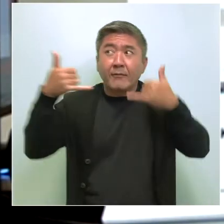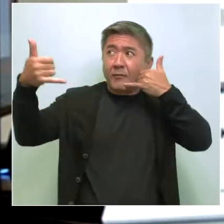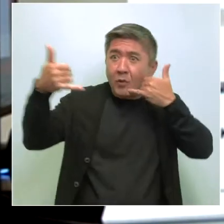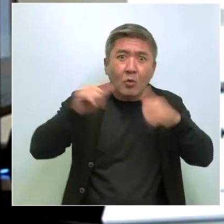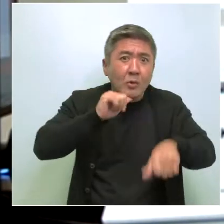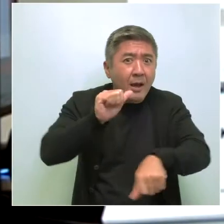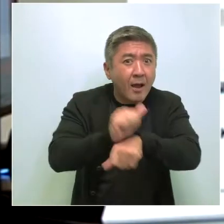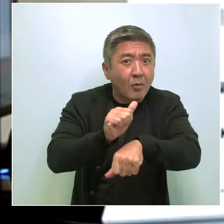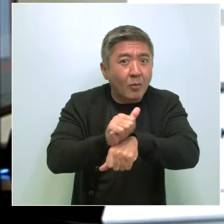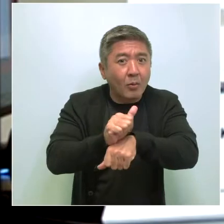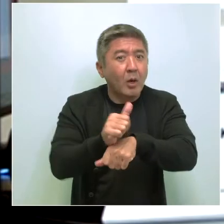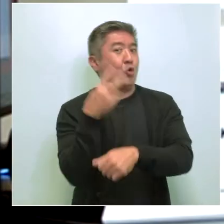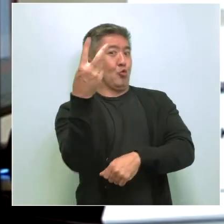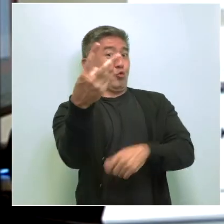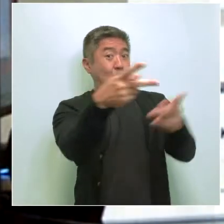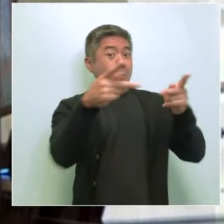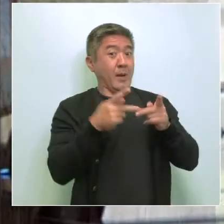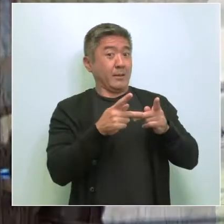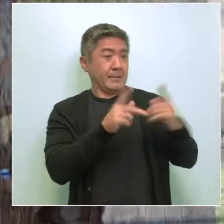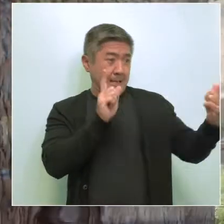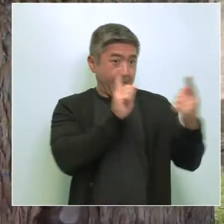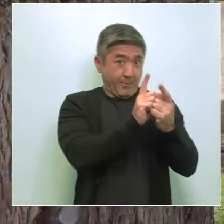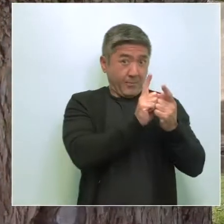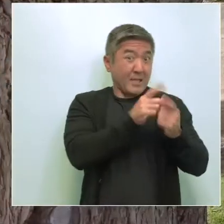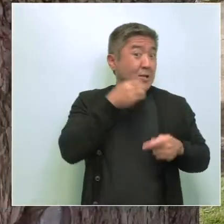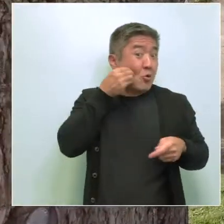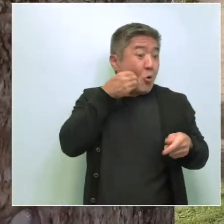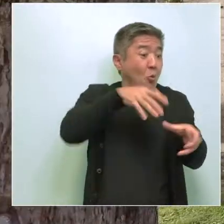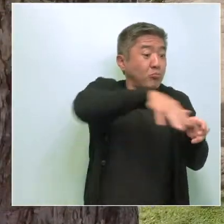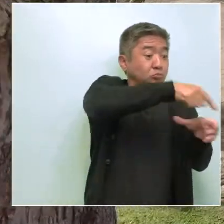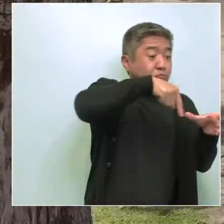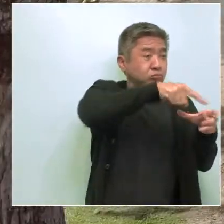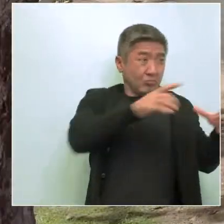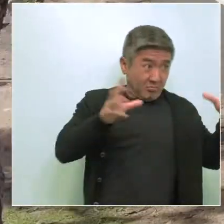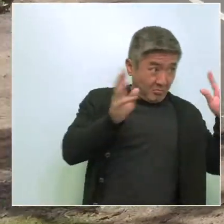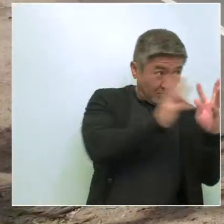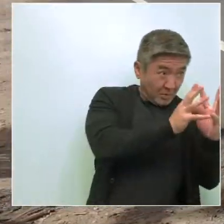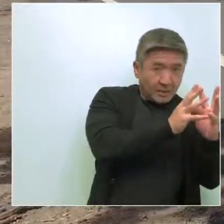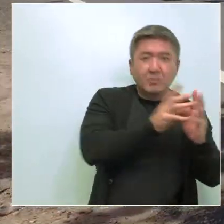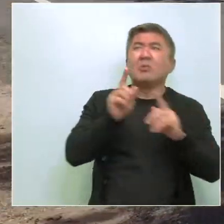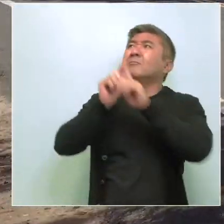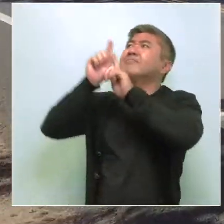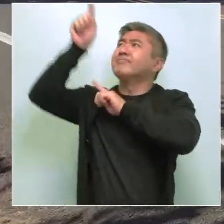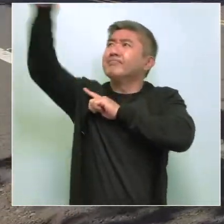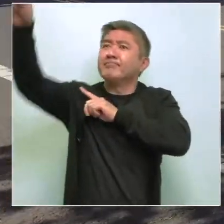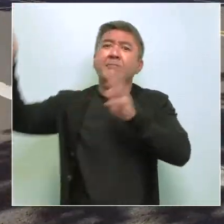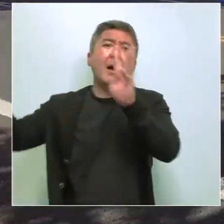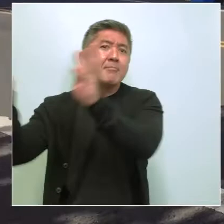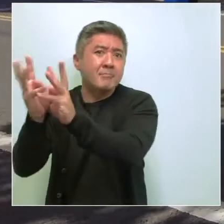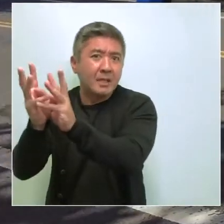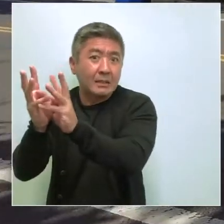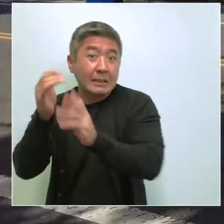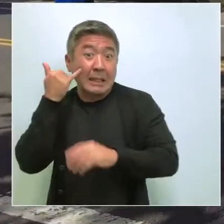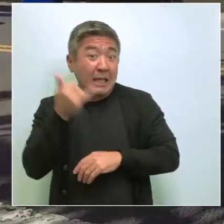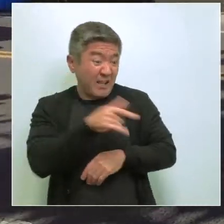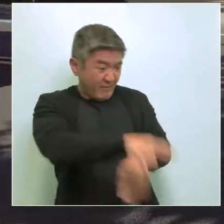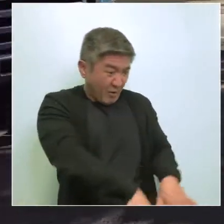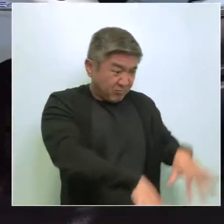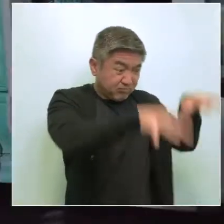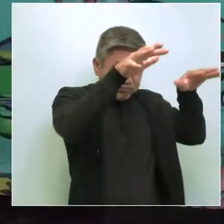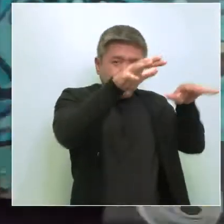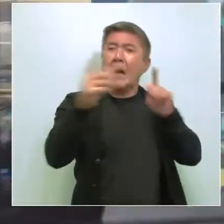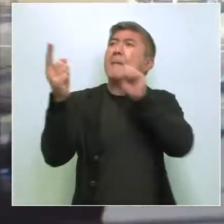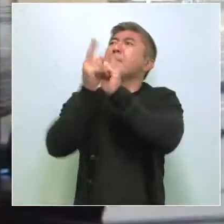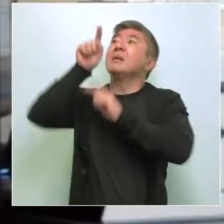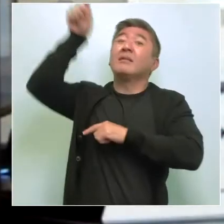service is lost. Choose 2 places to meet, one near your home in case of a sudden emergency and one outside of your neighborhood in case you cannot